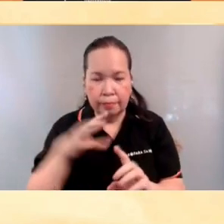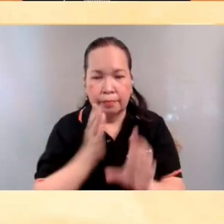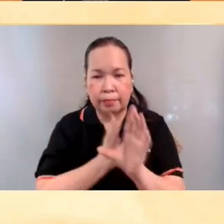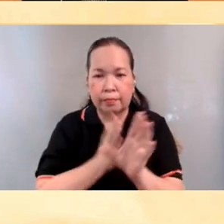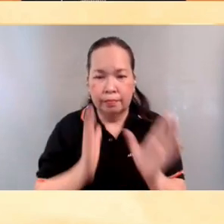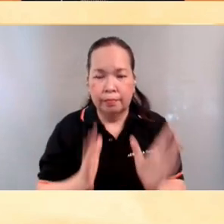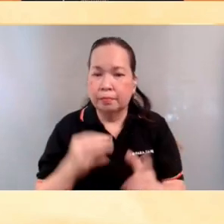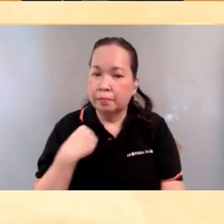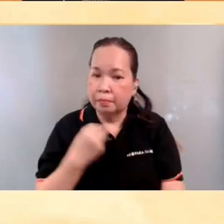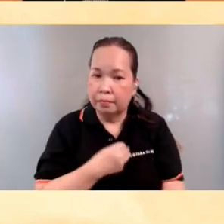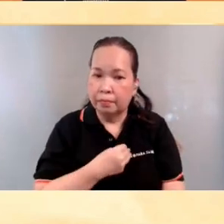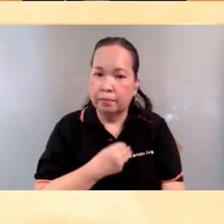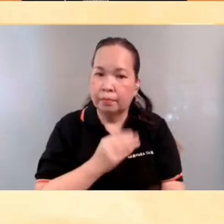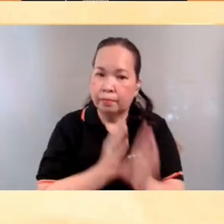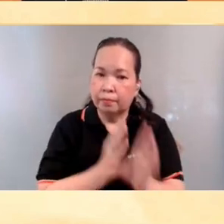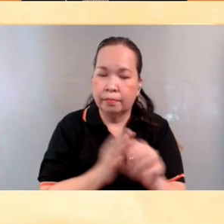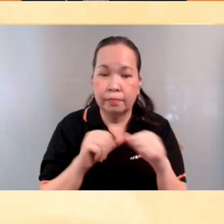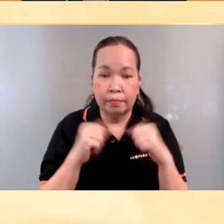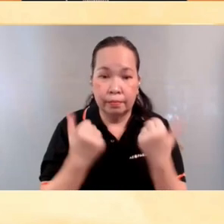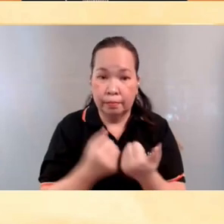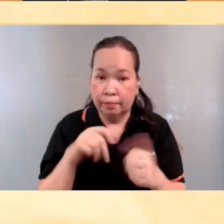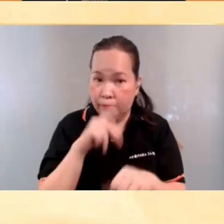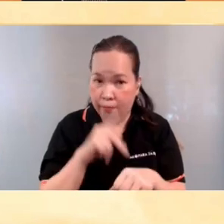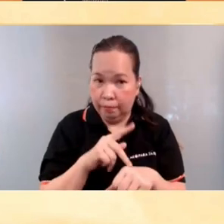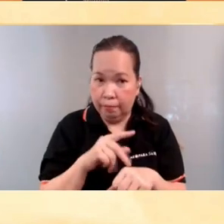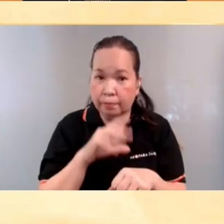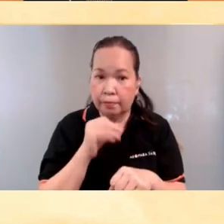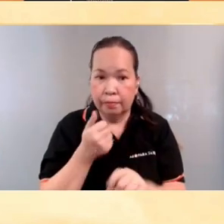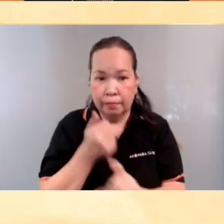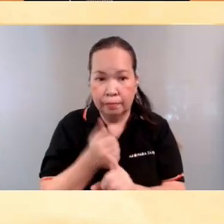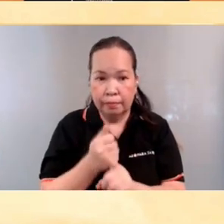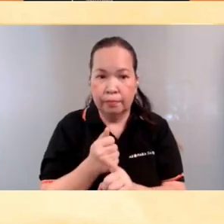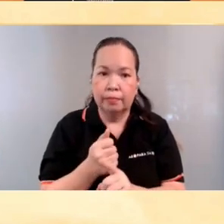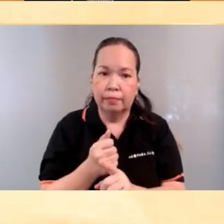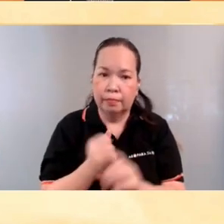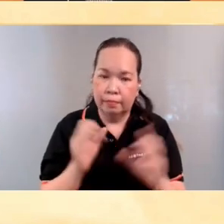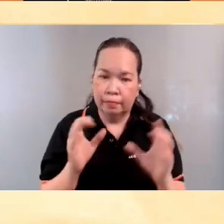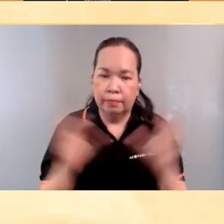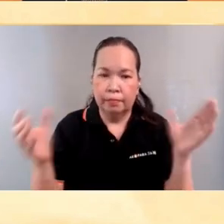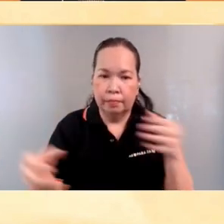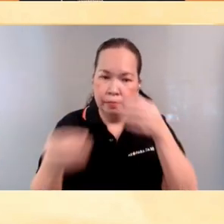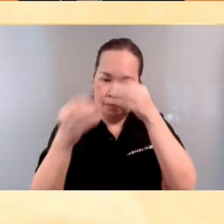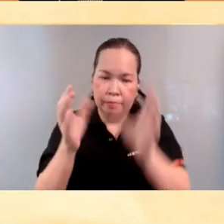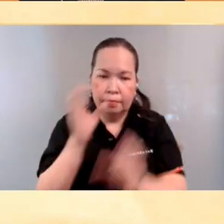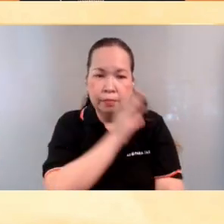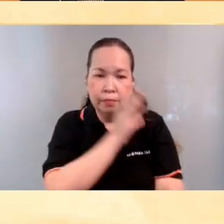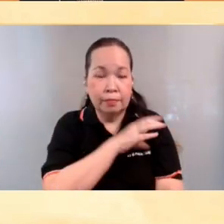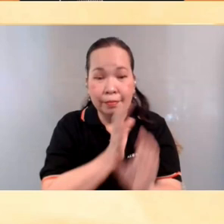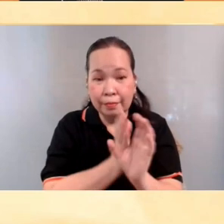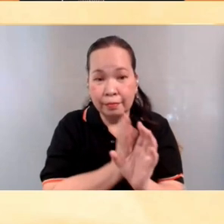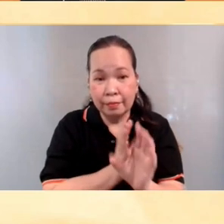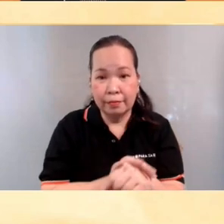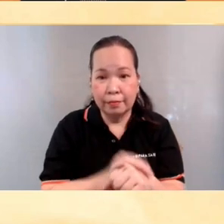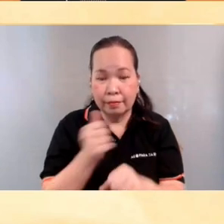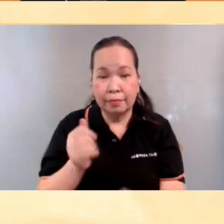the Psychological Association of the Philippines and a certified specialist in clinical psychology. She's also a